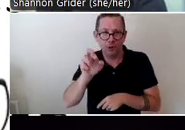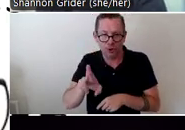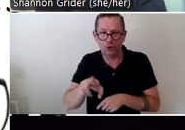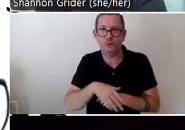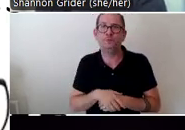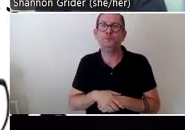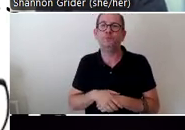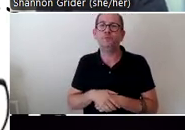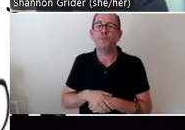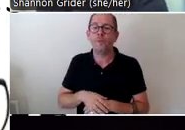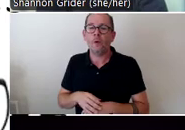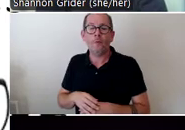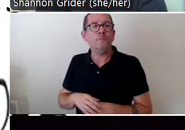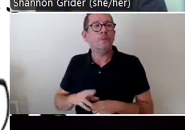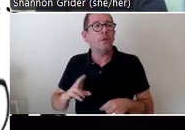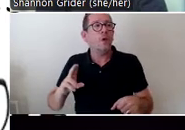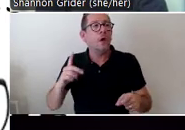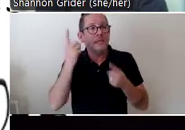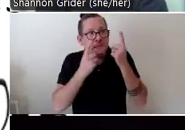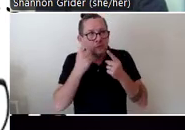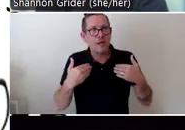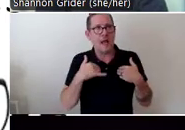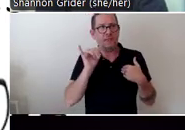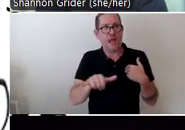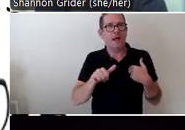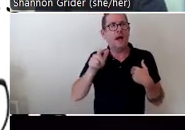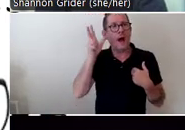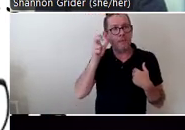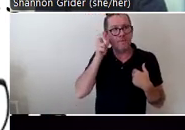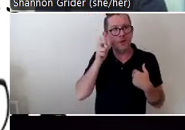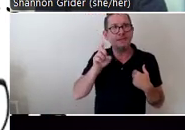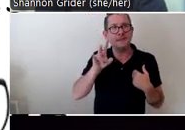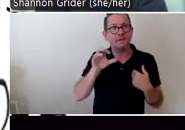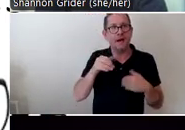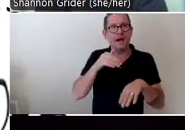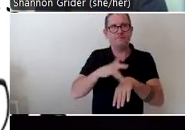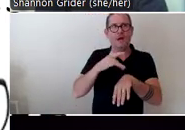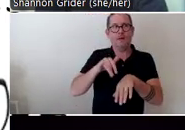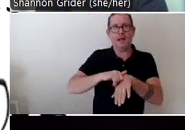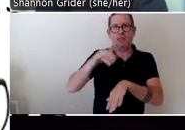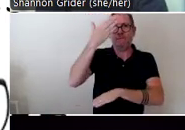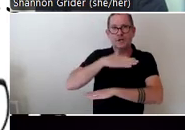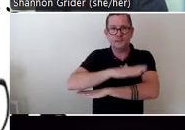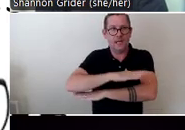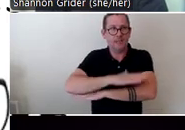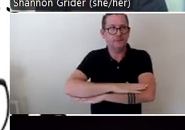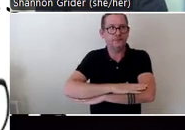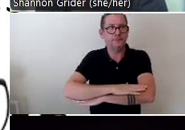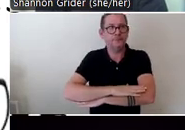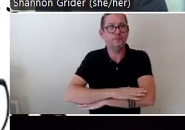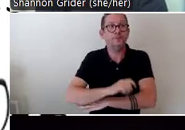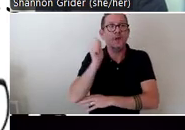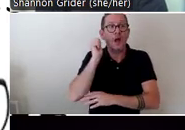the RF power amplifiers that can then send the message to the transmitter. So you have